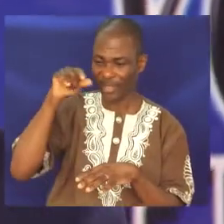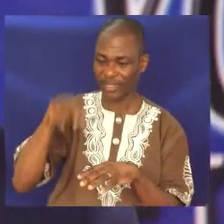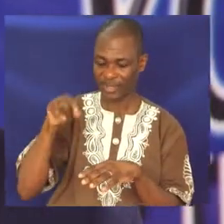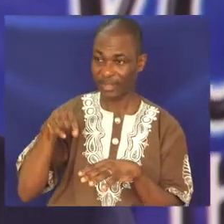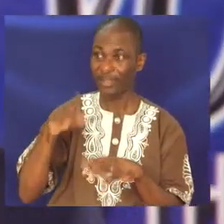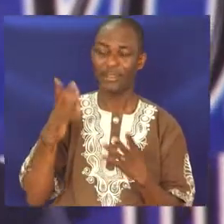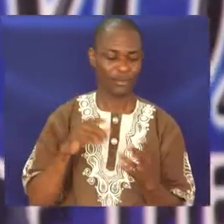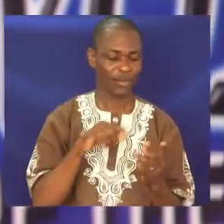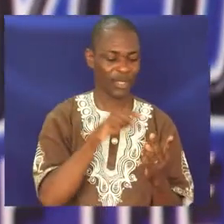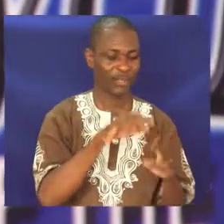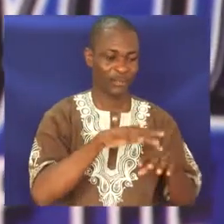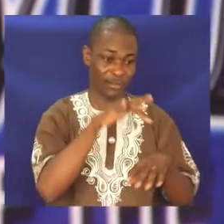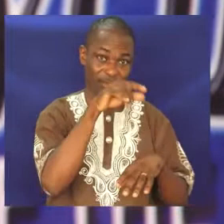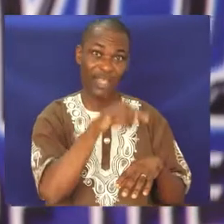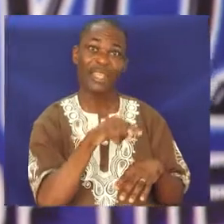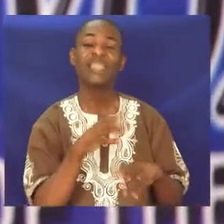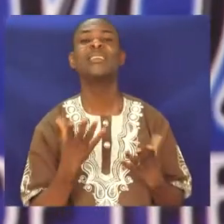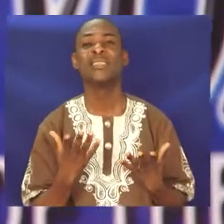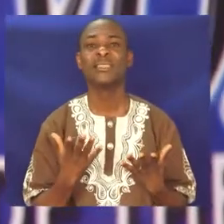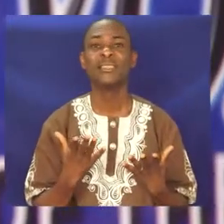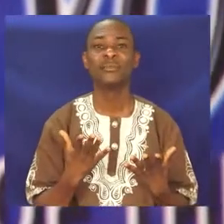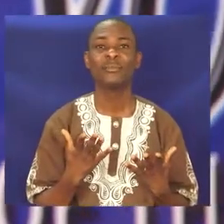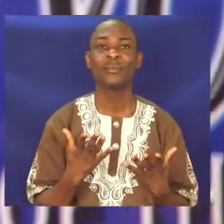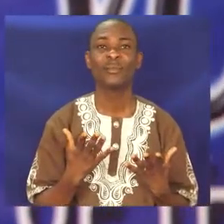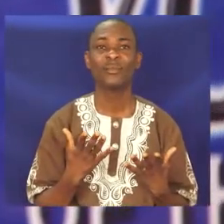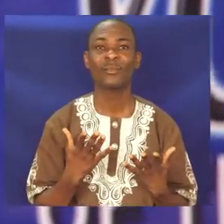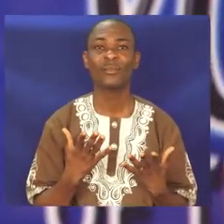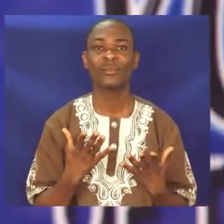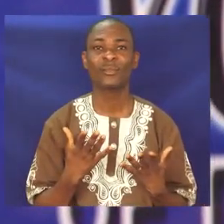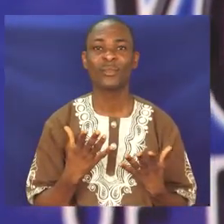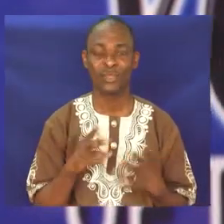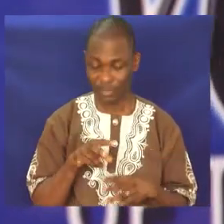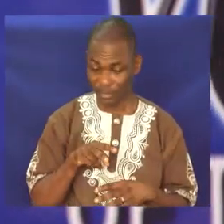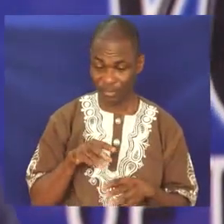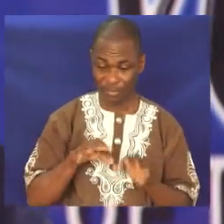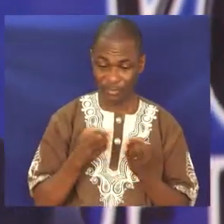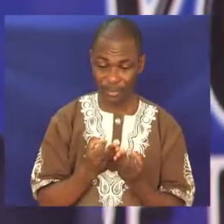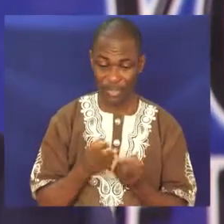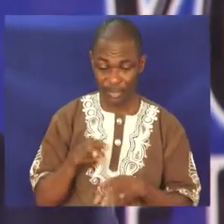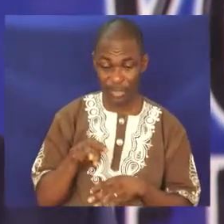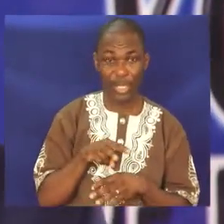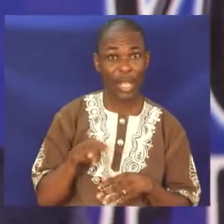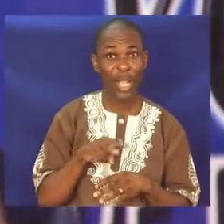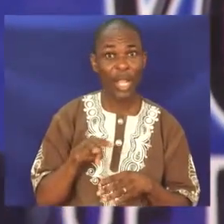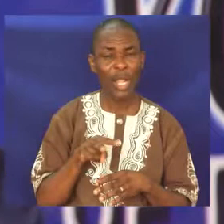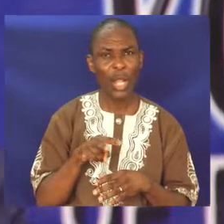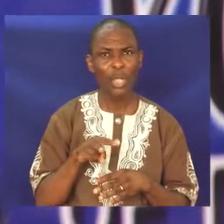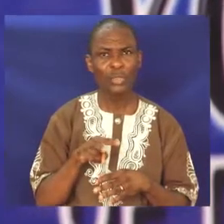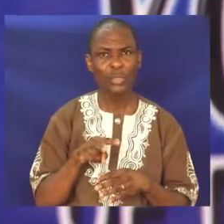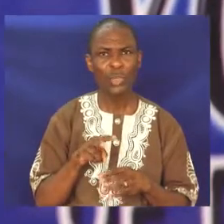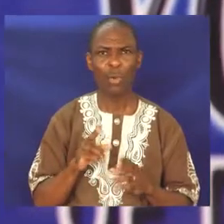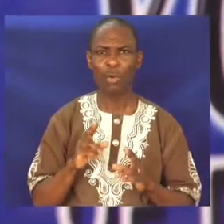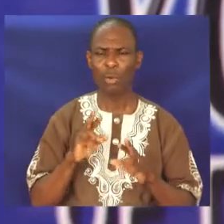na wonnim se e tesa abusua no anim Enam se wo mo akoso ako e wa manyosam